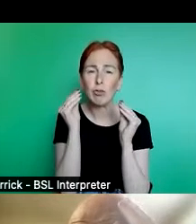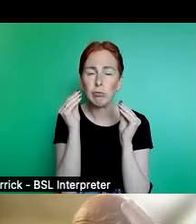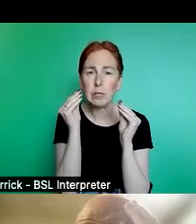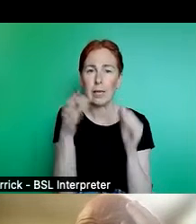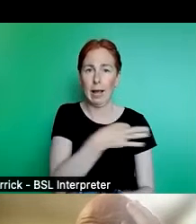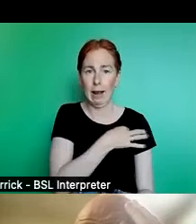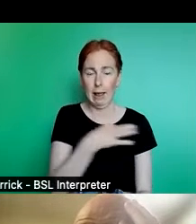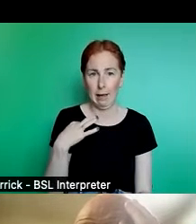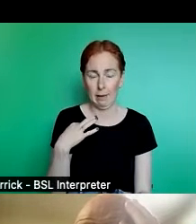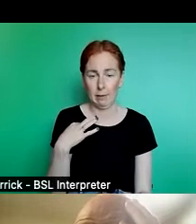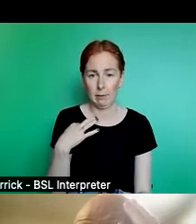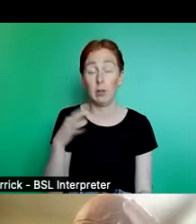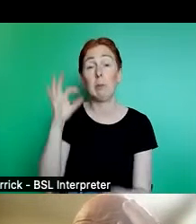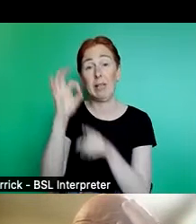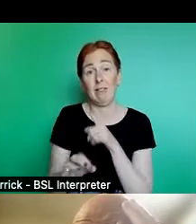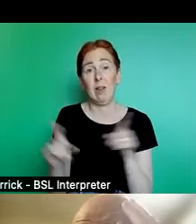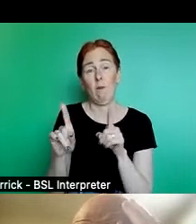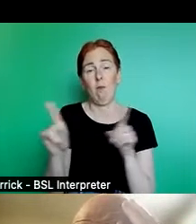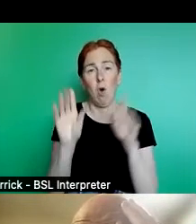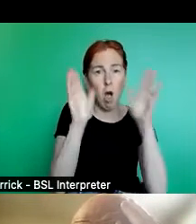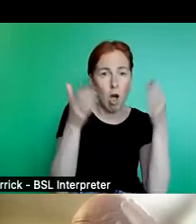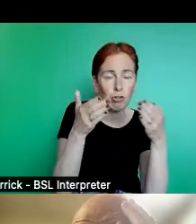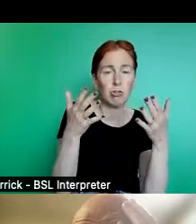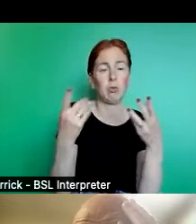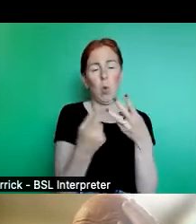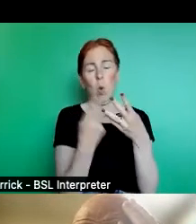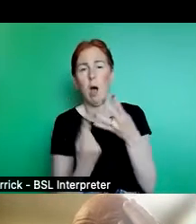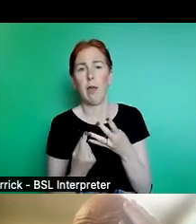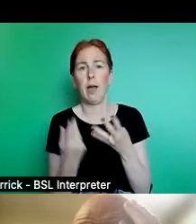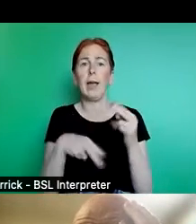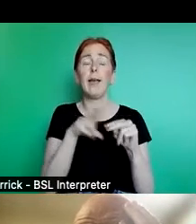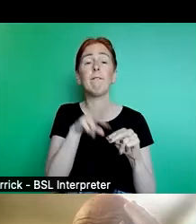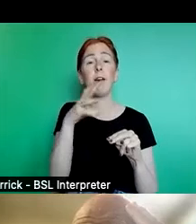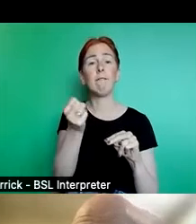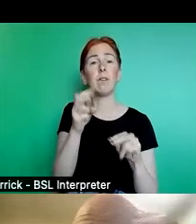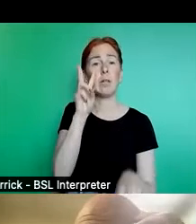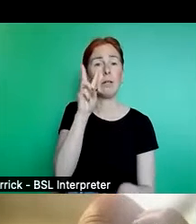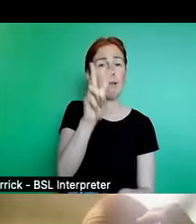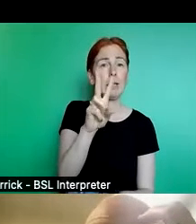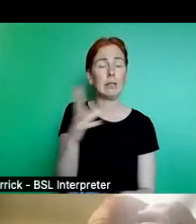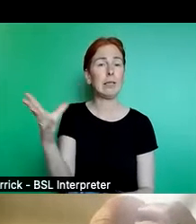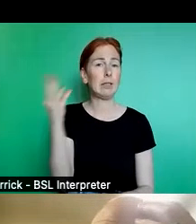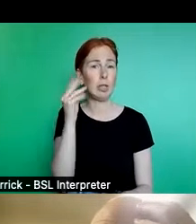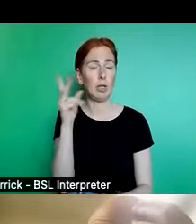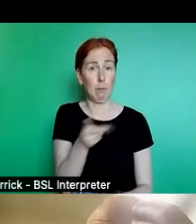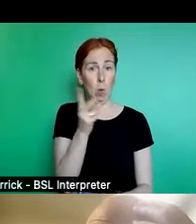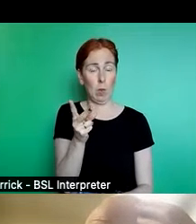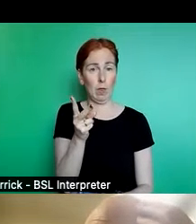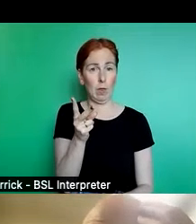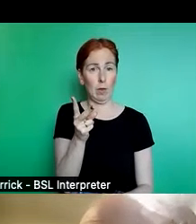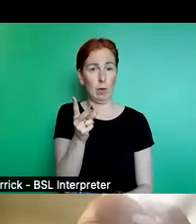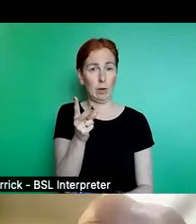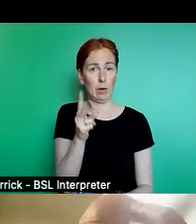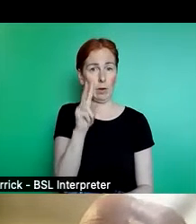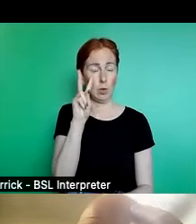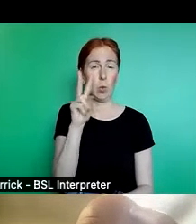Norrie patients, for other patients who have both sight and hearing loss. And you know, we